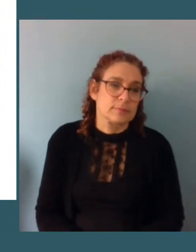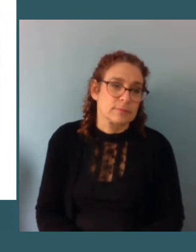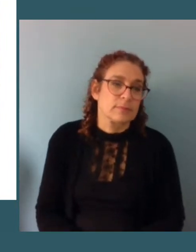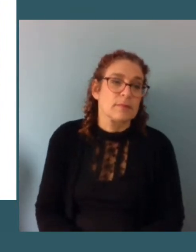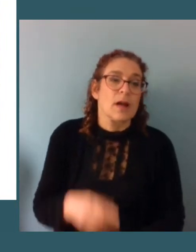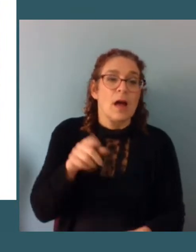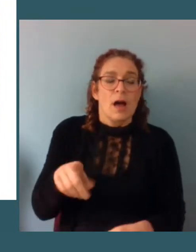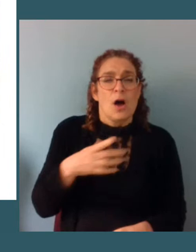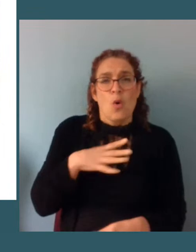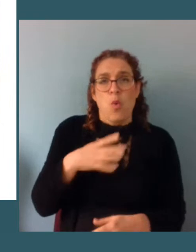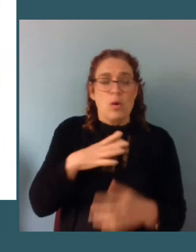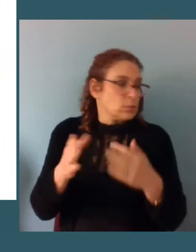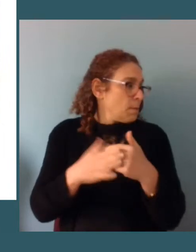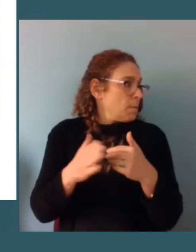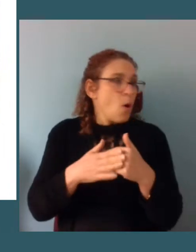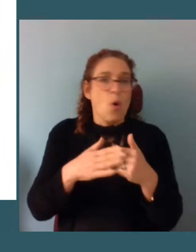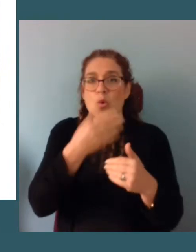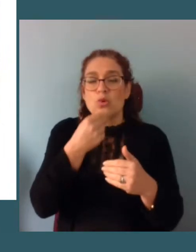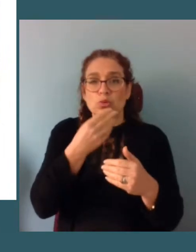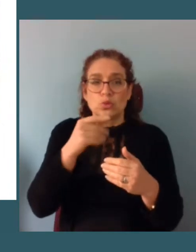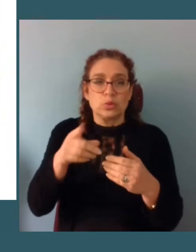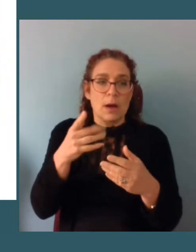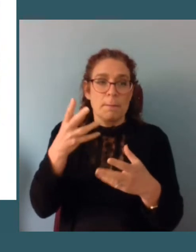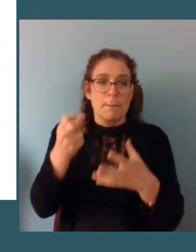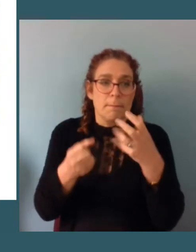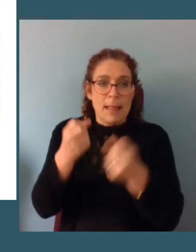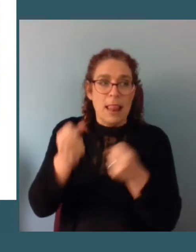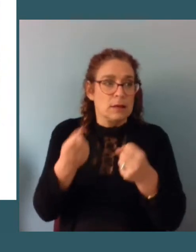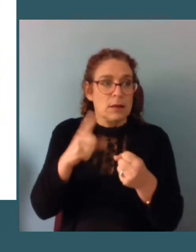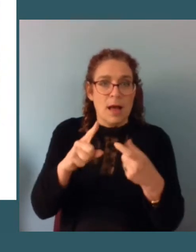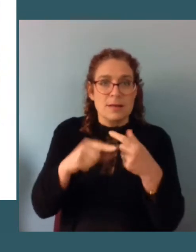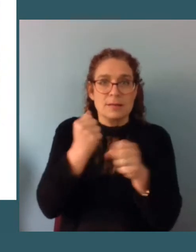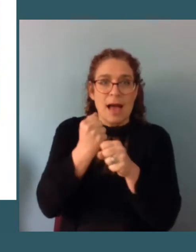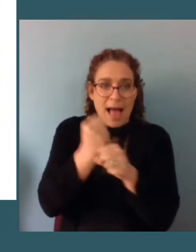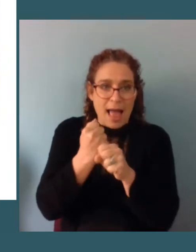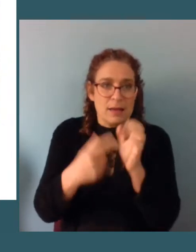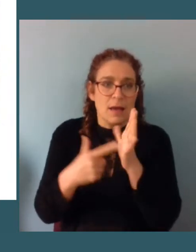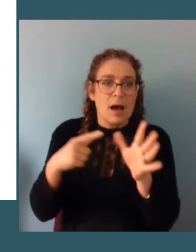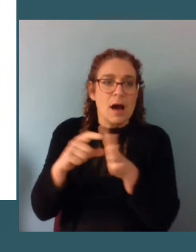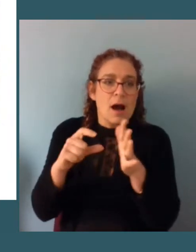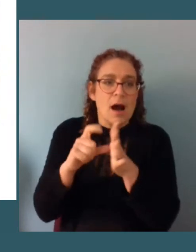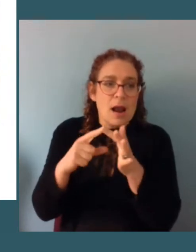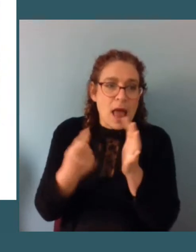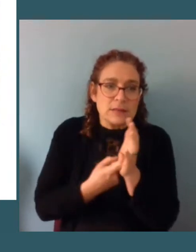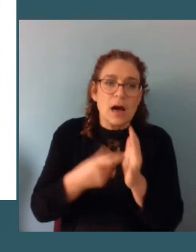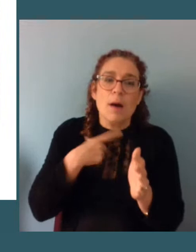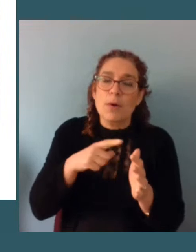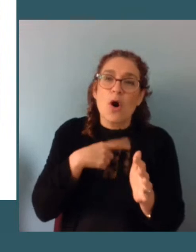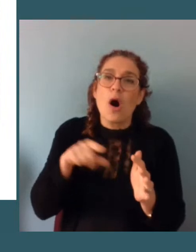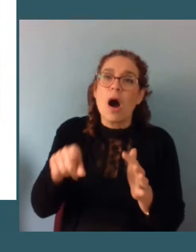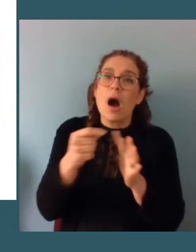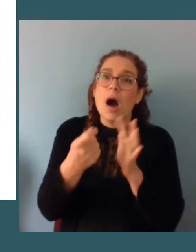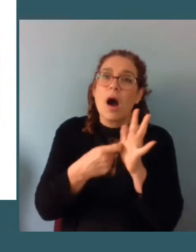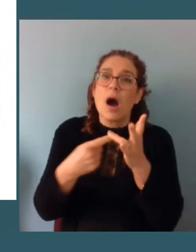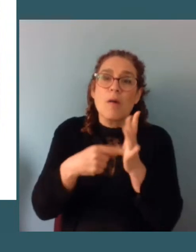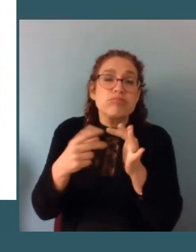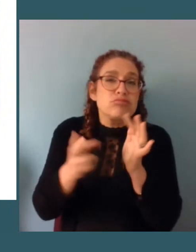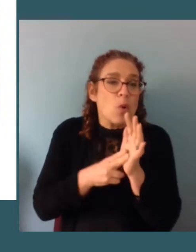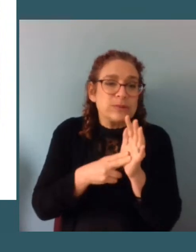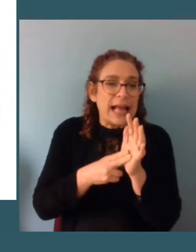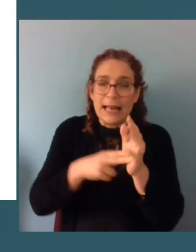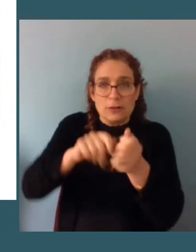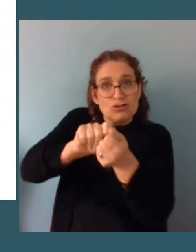ladder, using these heat denatured products, because the protein denatures, and so the immune system doesn't recognize